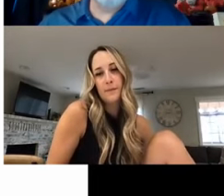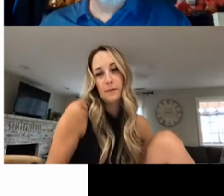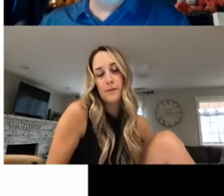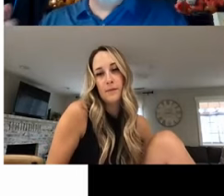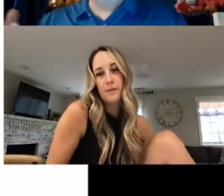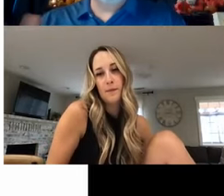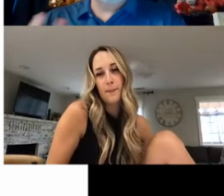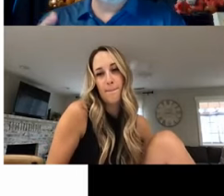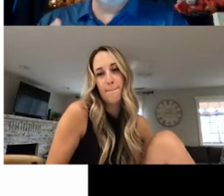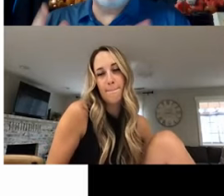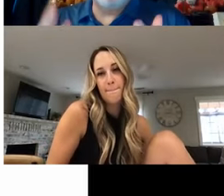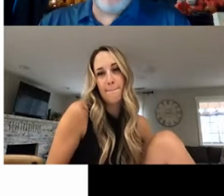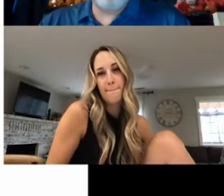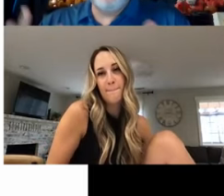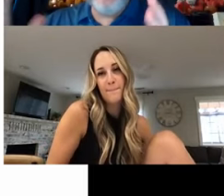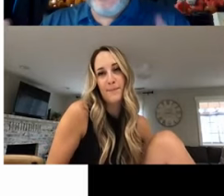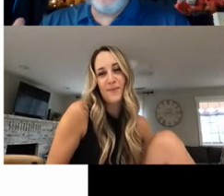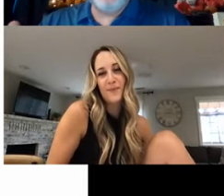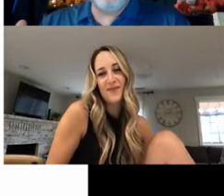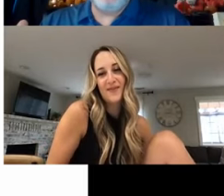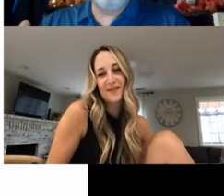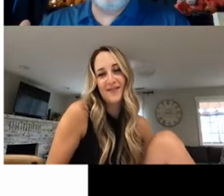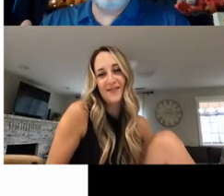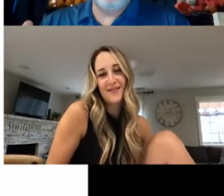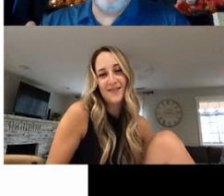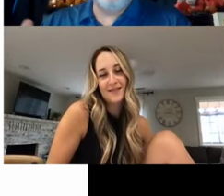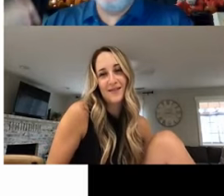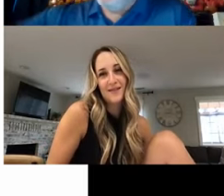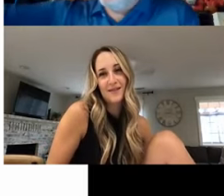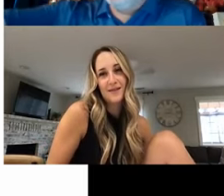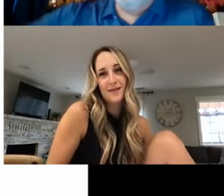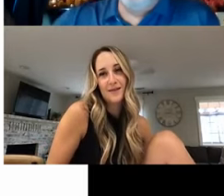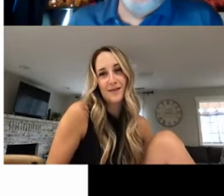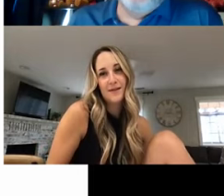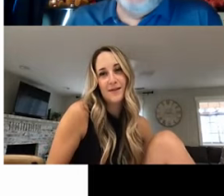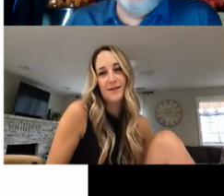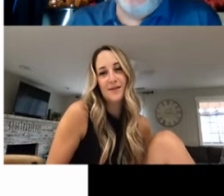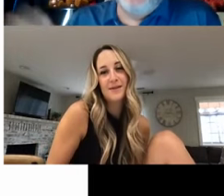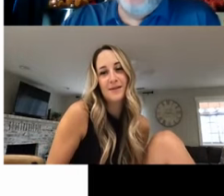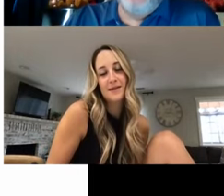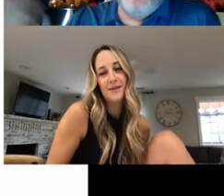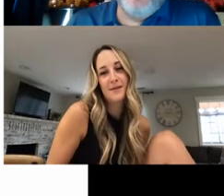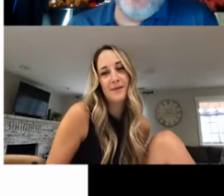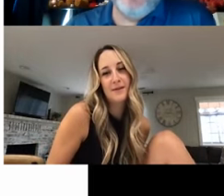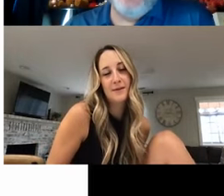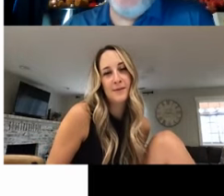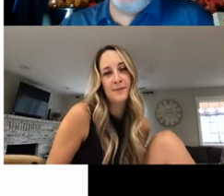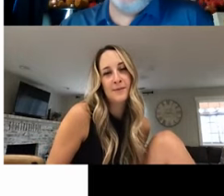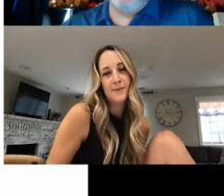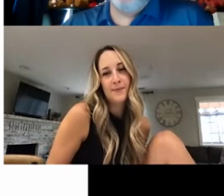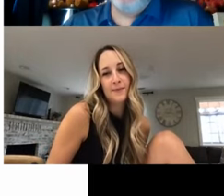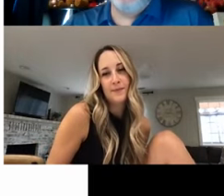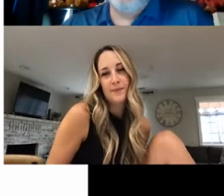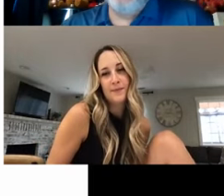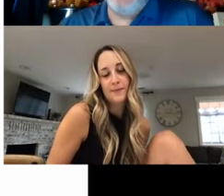No, what they would do is they would make a copy of the piece of information that you want, and then you would be able to take that. And of course, who were the people who did that